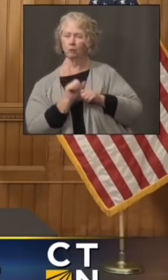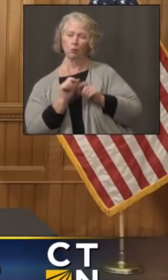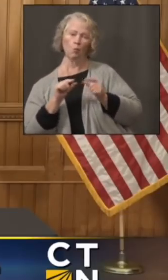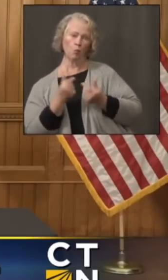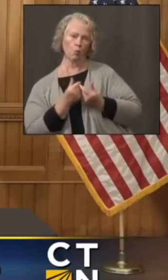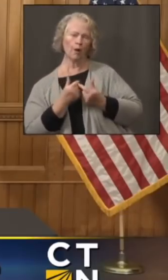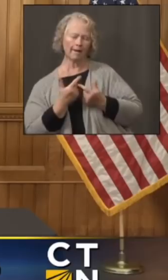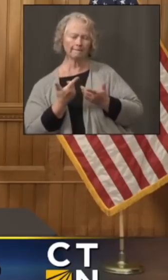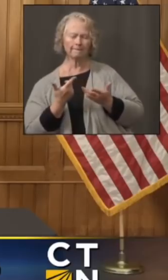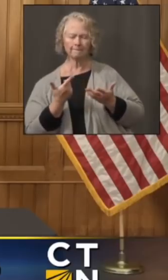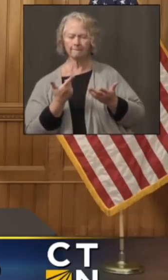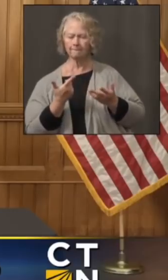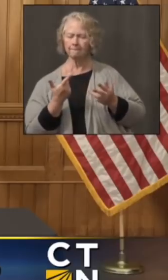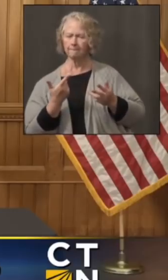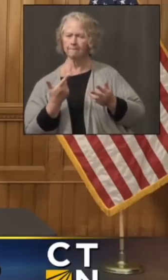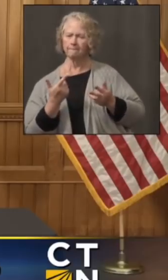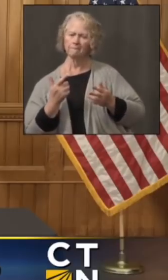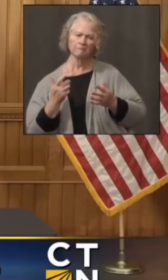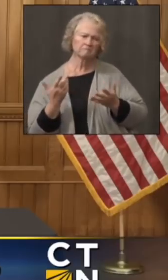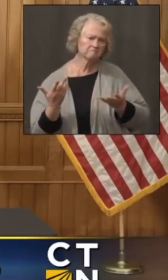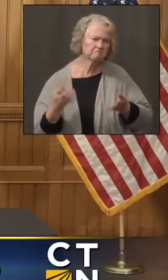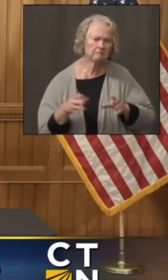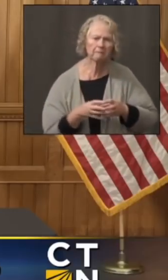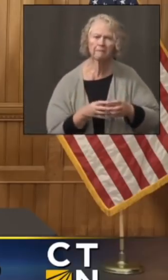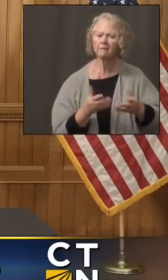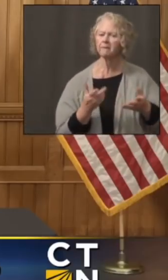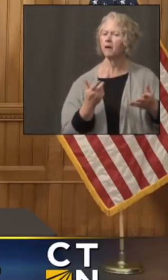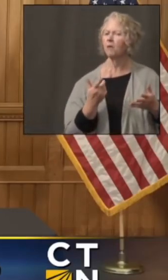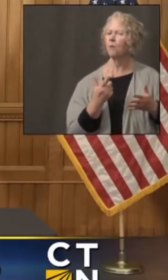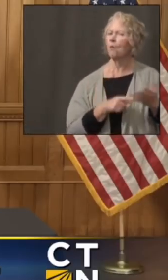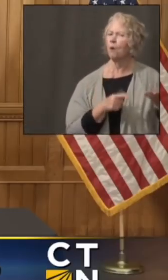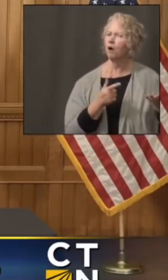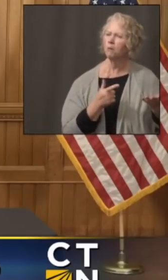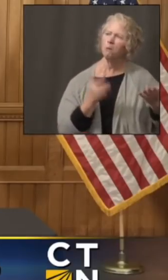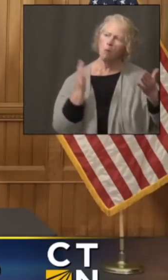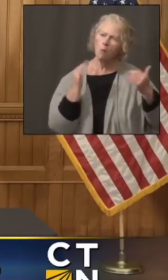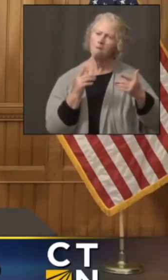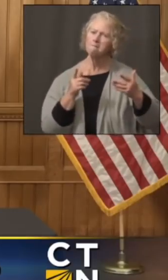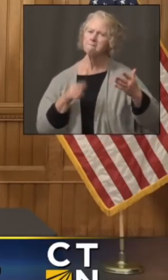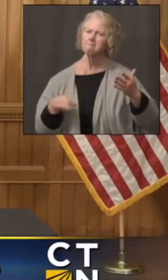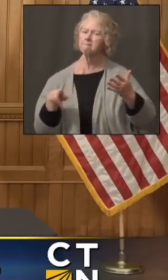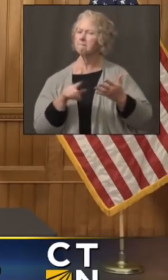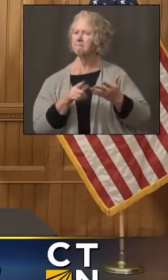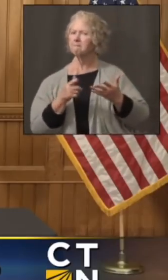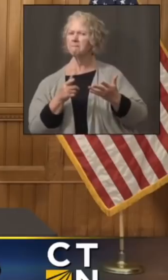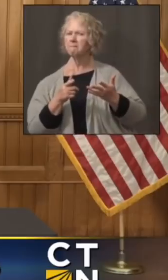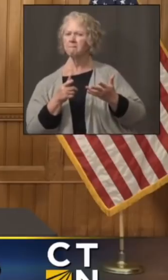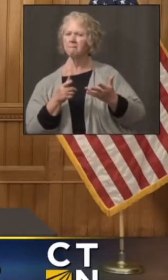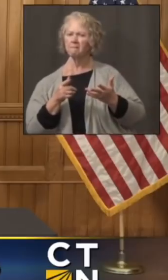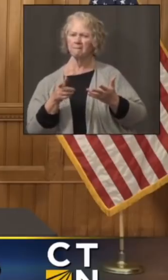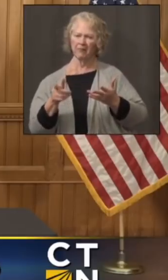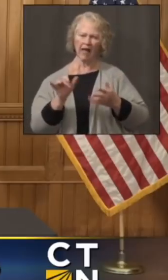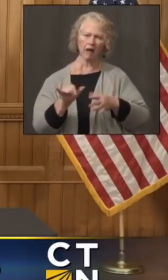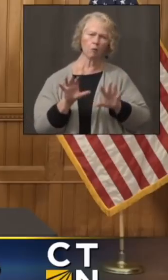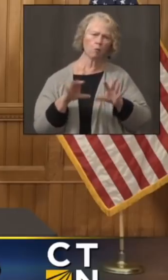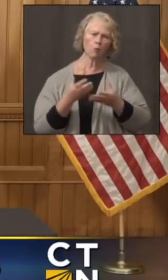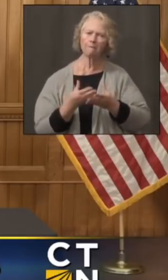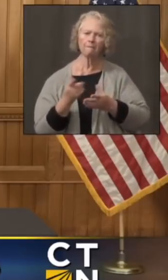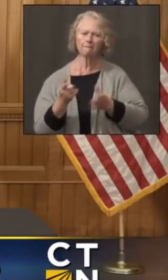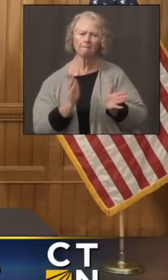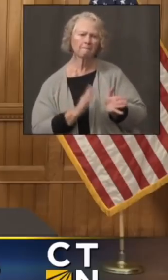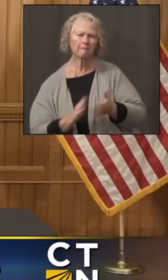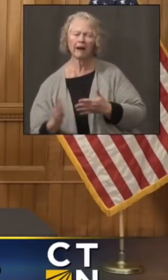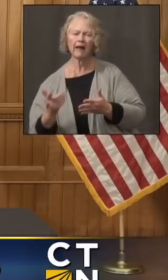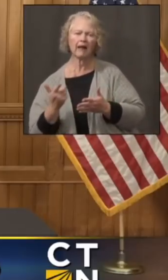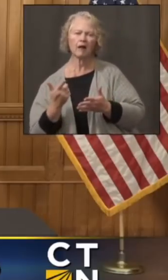hear myself echoing. What do you hope is going to come out of this joint legislative and executive branch group?